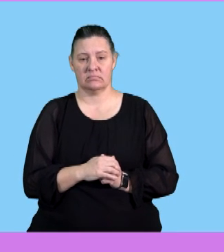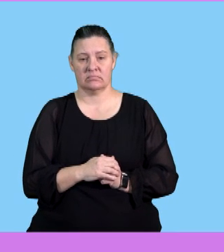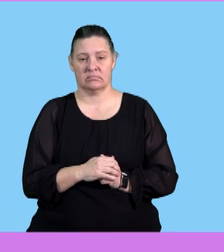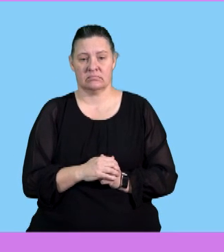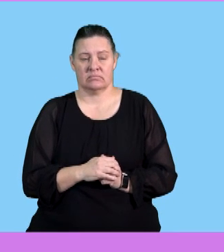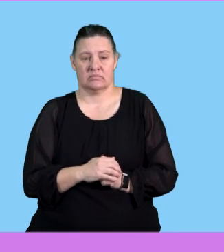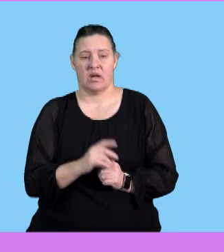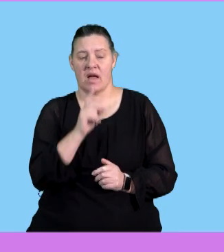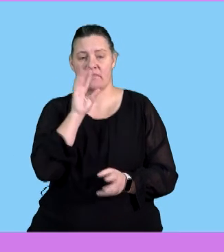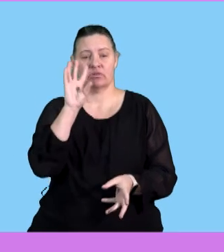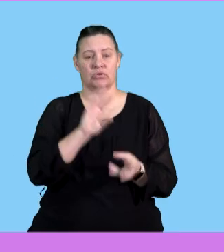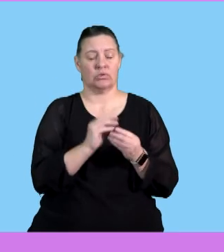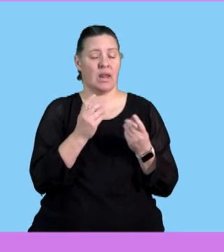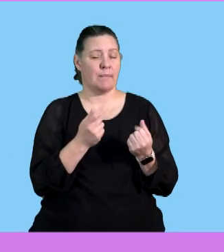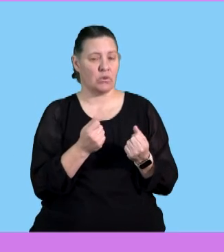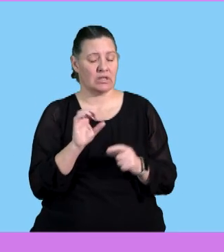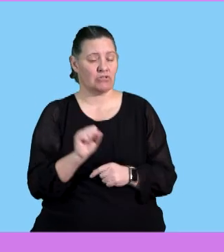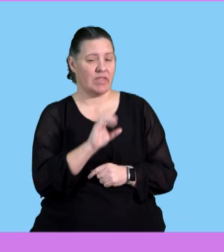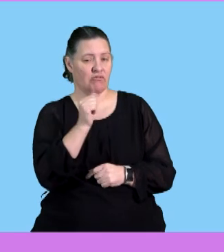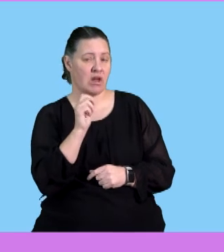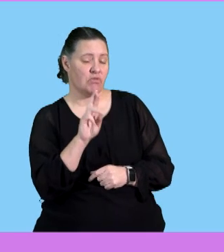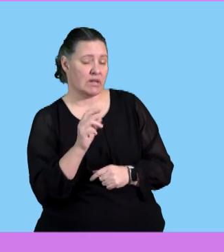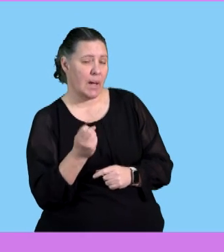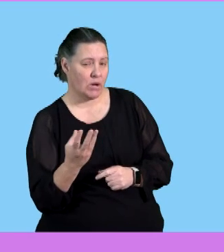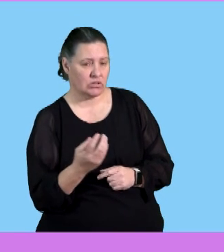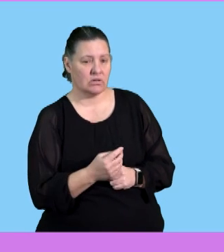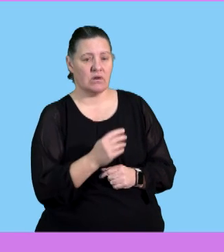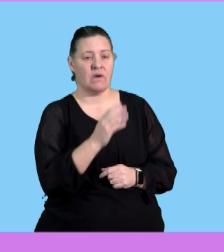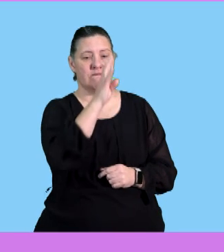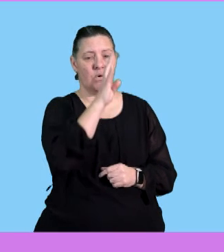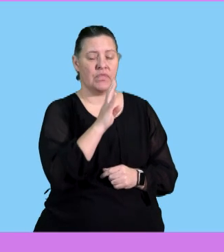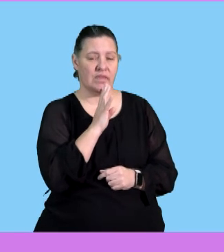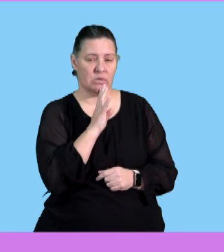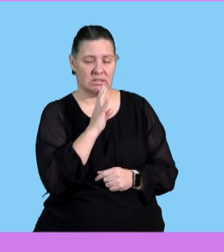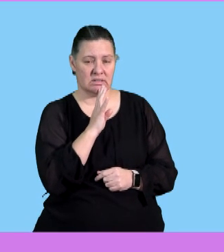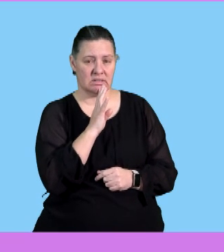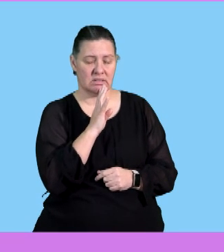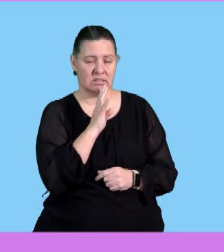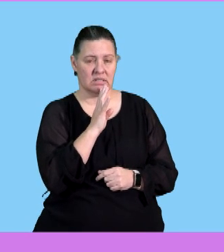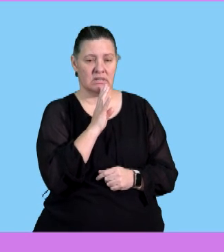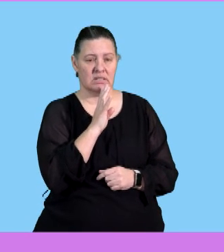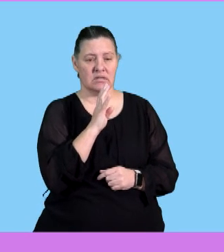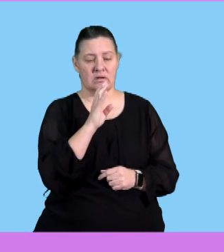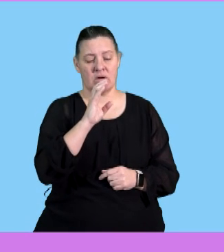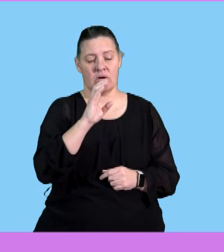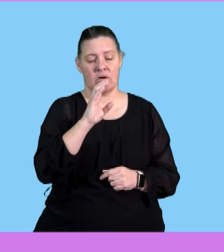So now I'm going to have a total amount in South African rand,